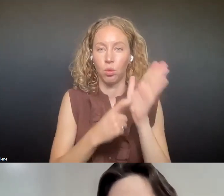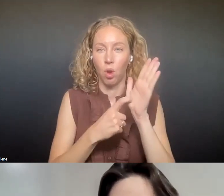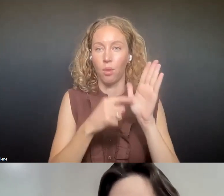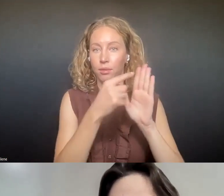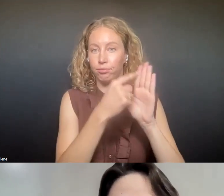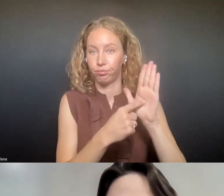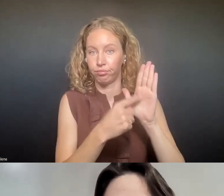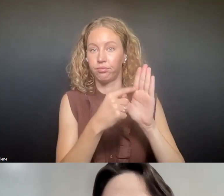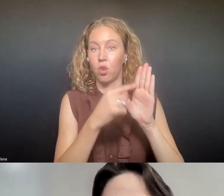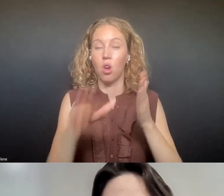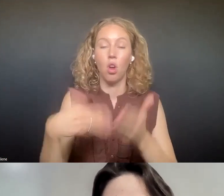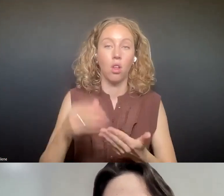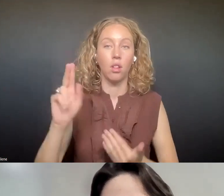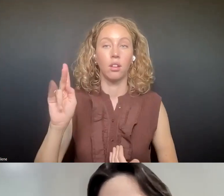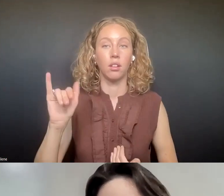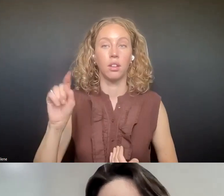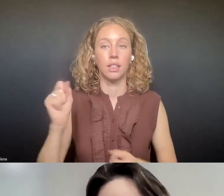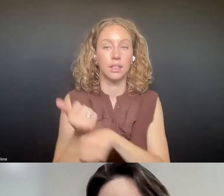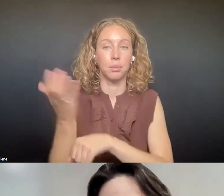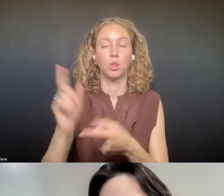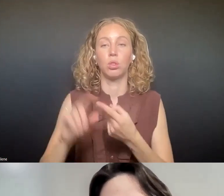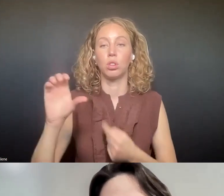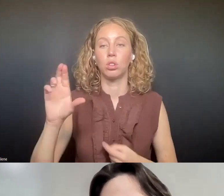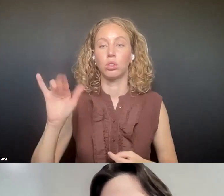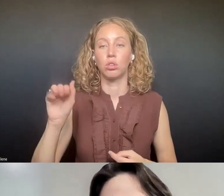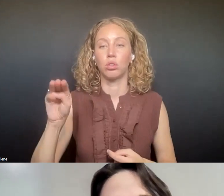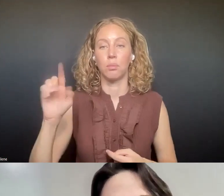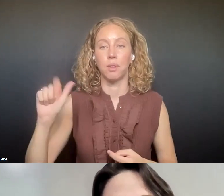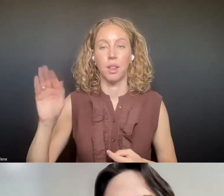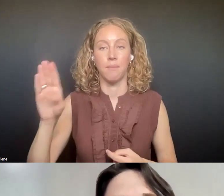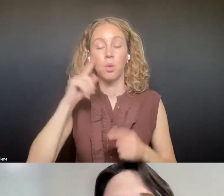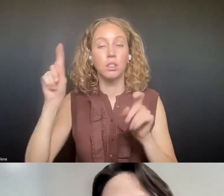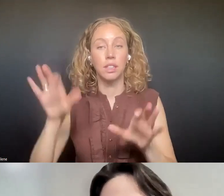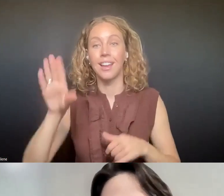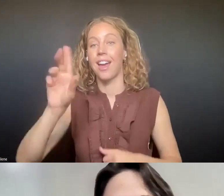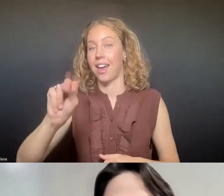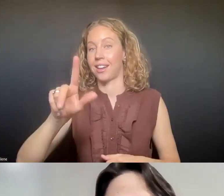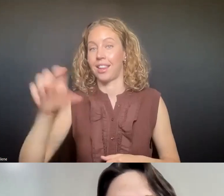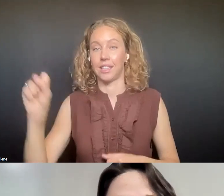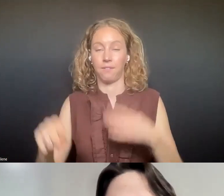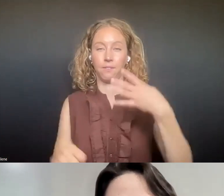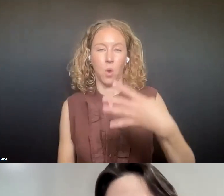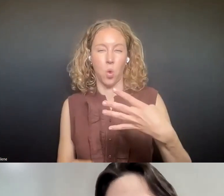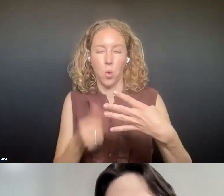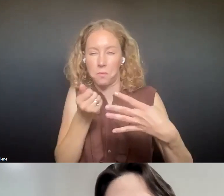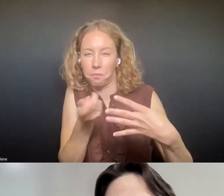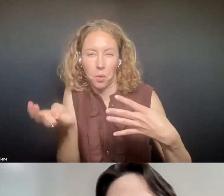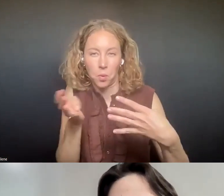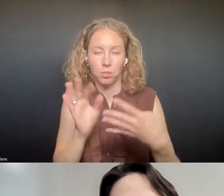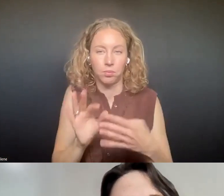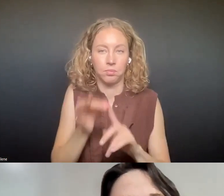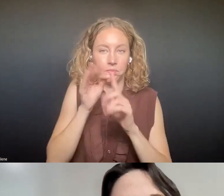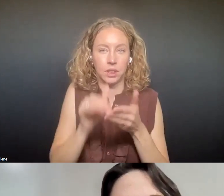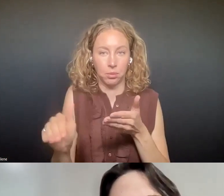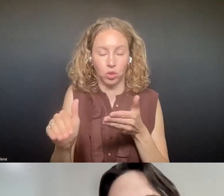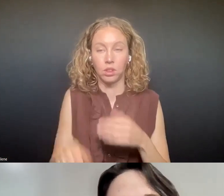that all kits be submitted to a crime lab for testing unless one of 4 narrow exemptions is met.